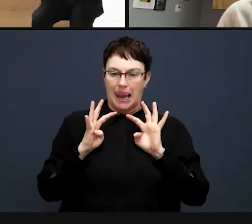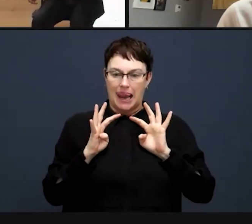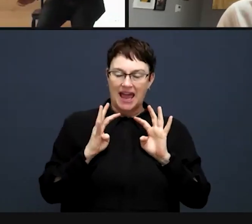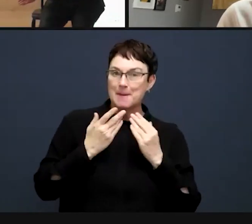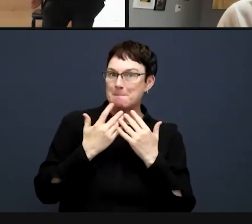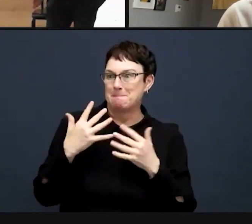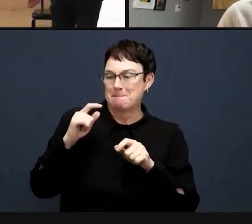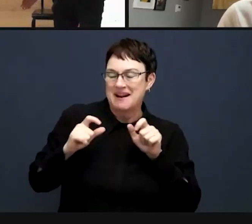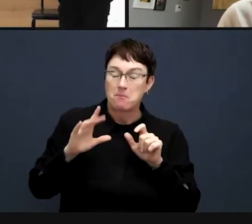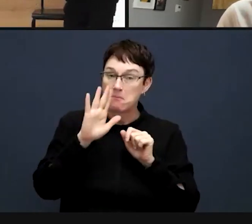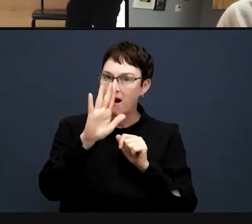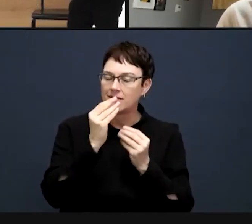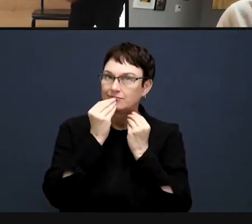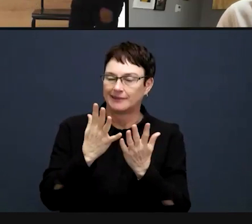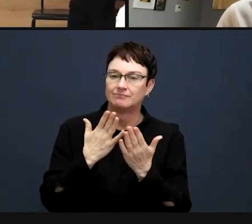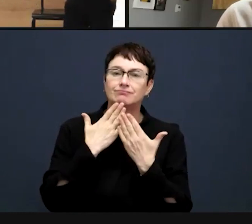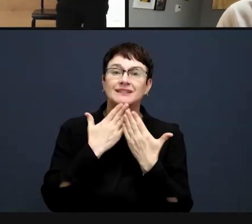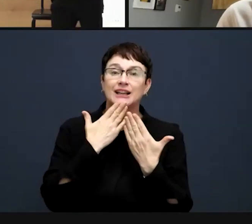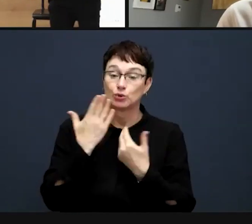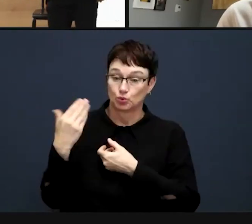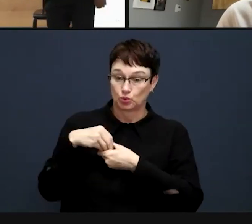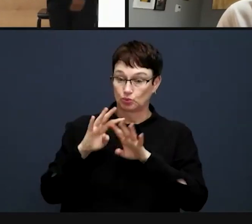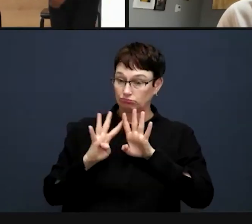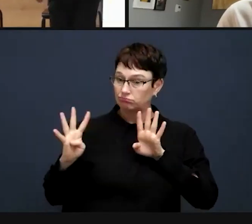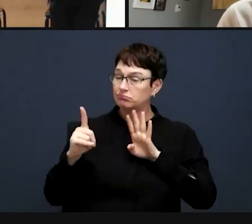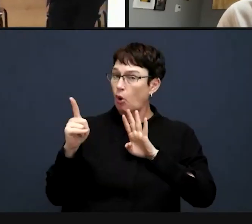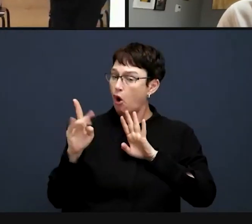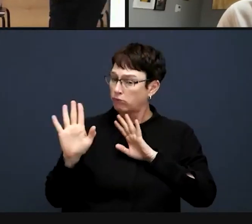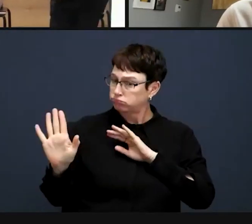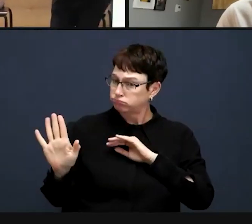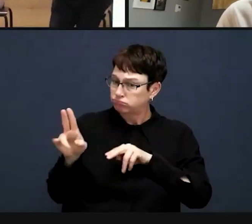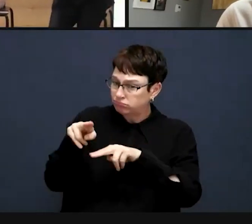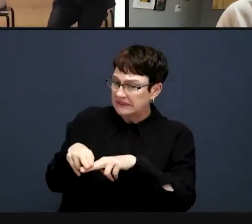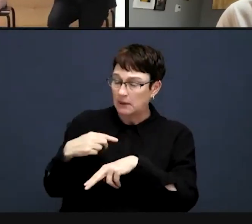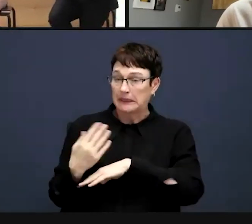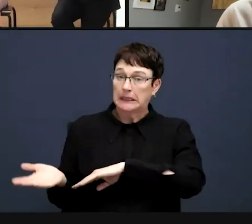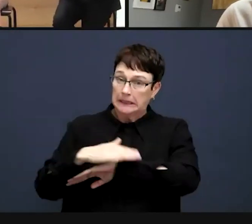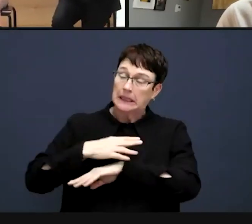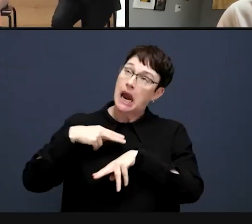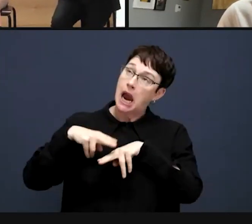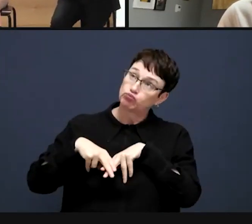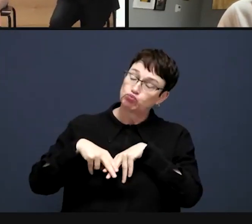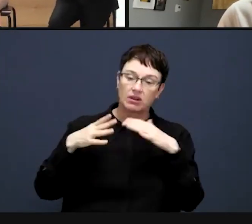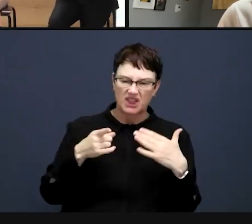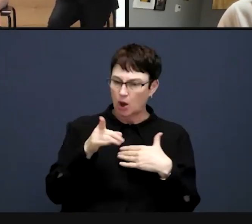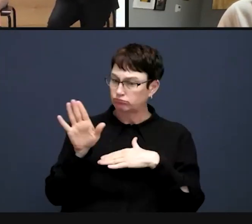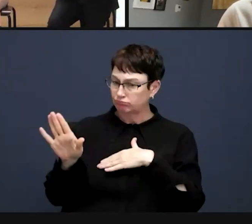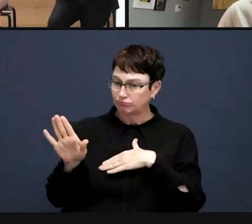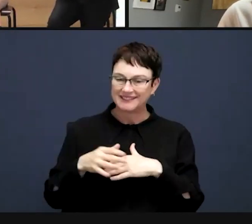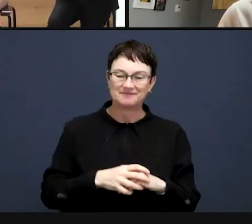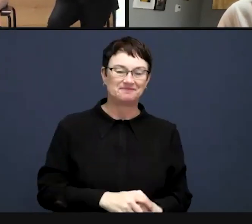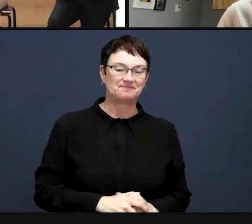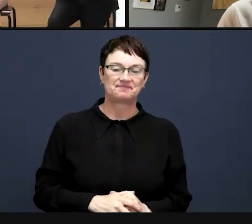you very much for your intervention. No, I'm standing. I have been sitting the whole day. So we have two questions